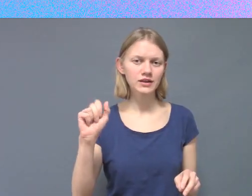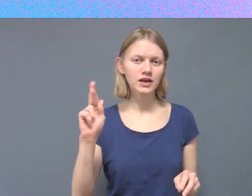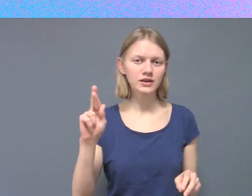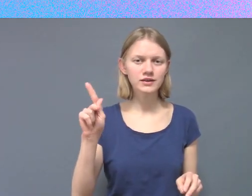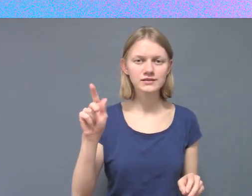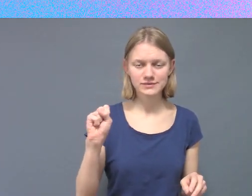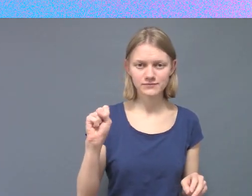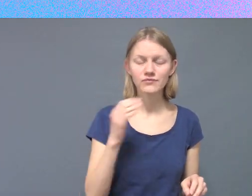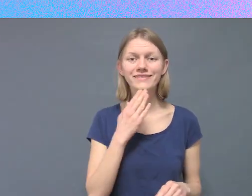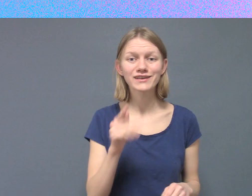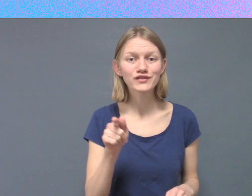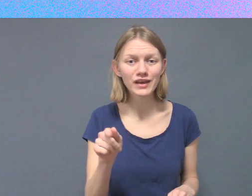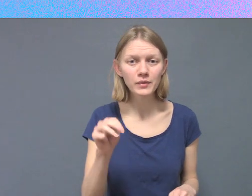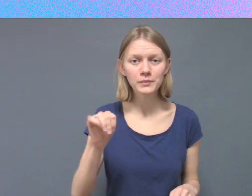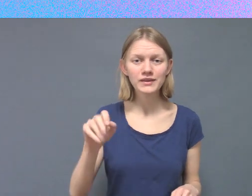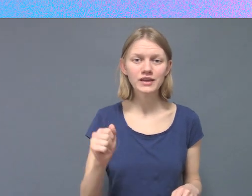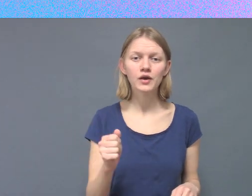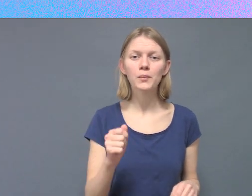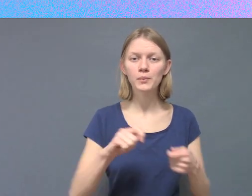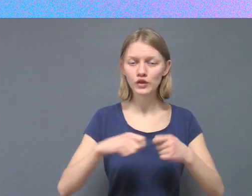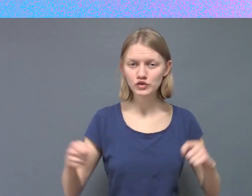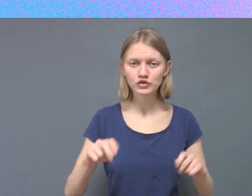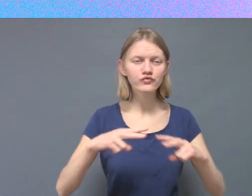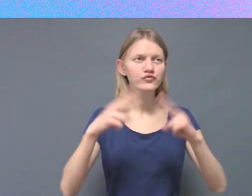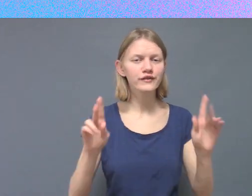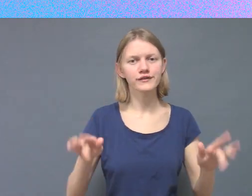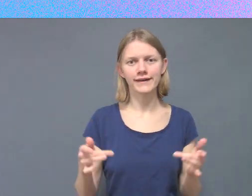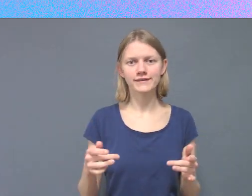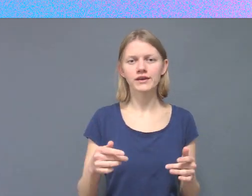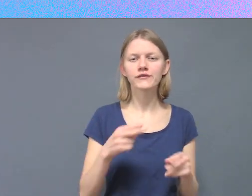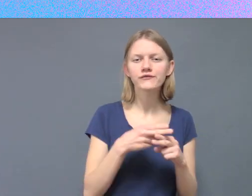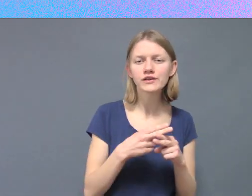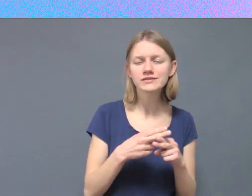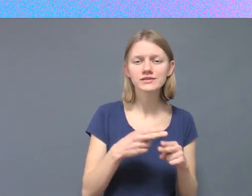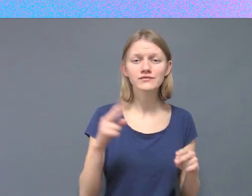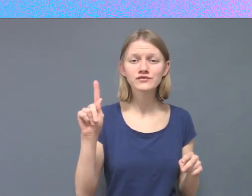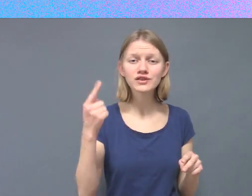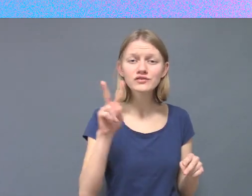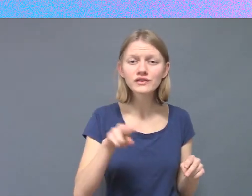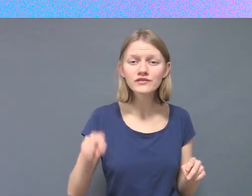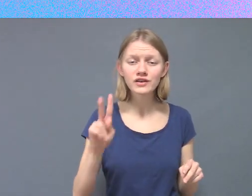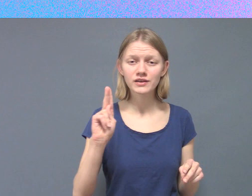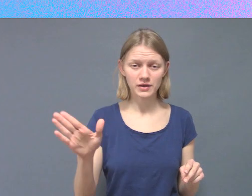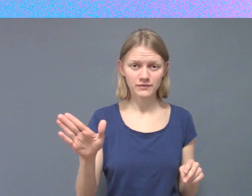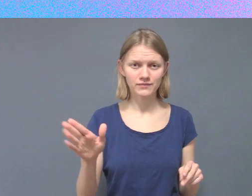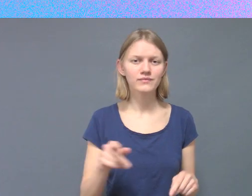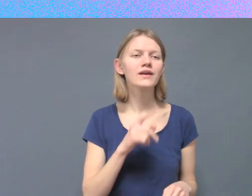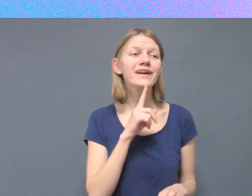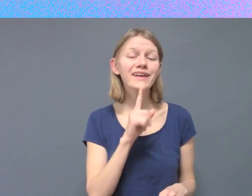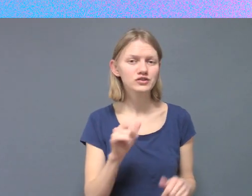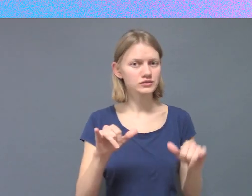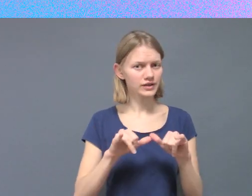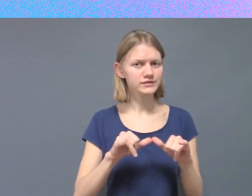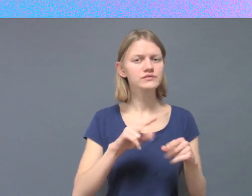called ZK snarks. Thanks to this technology, Mina's blockchain is super light and is only 22 kilobytes